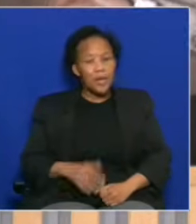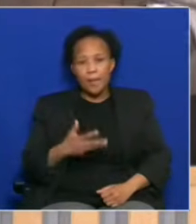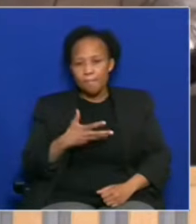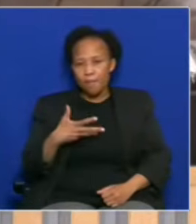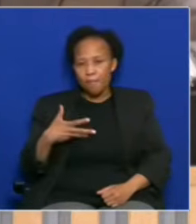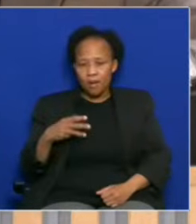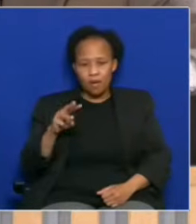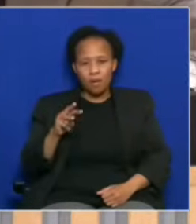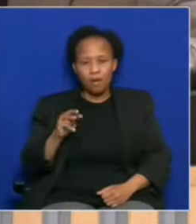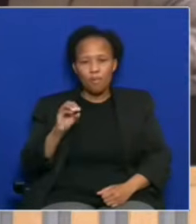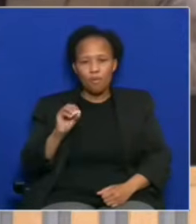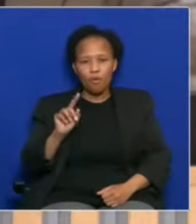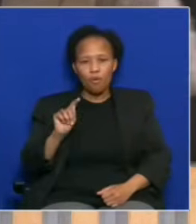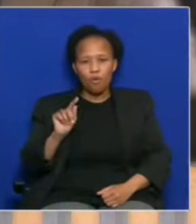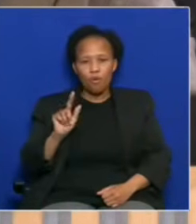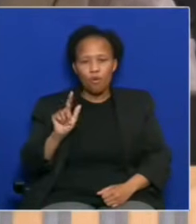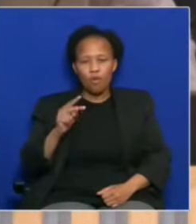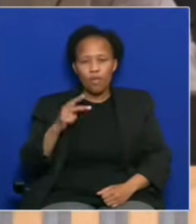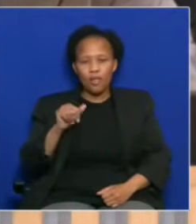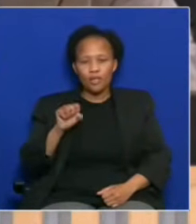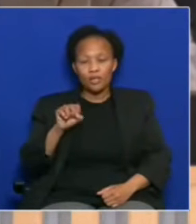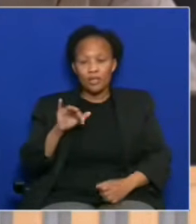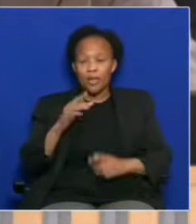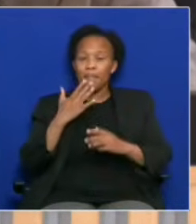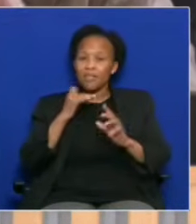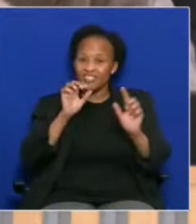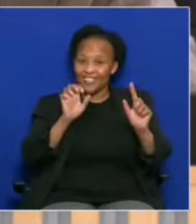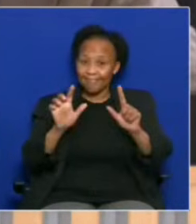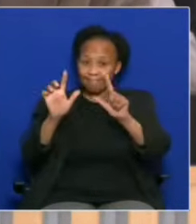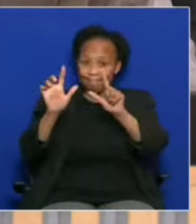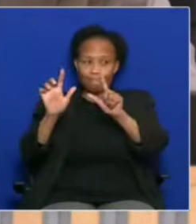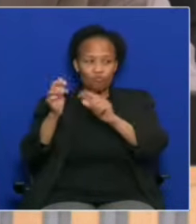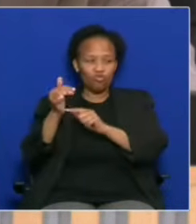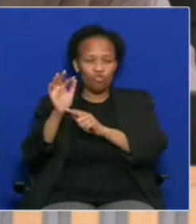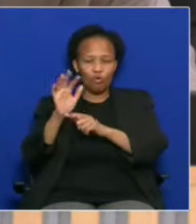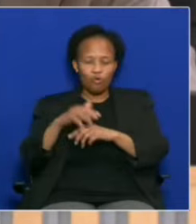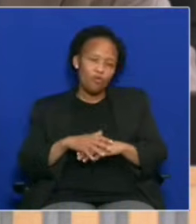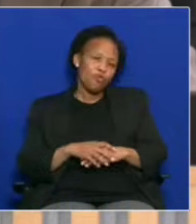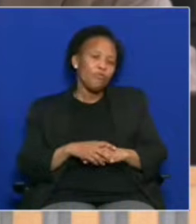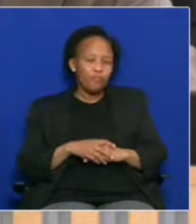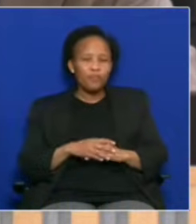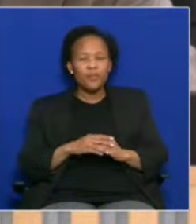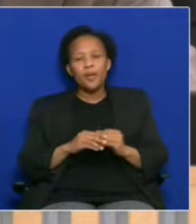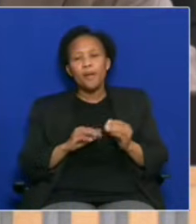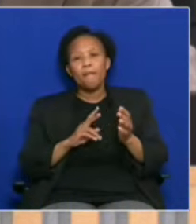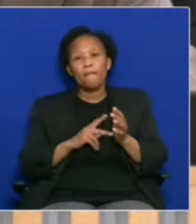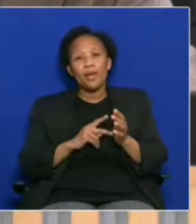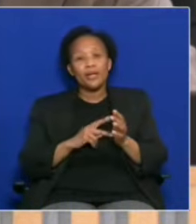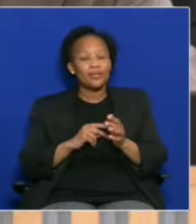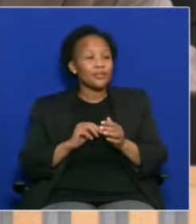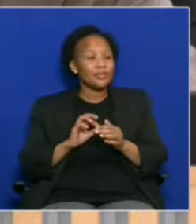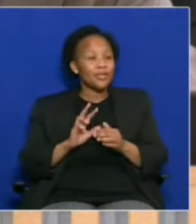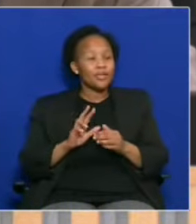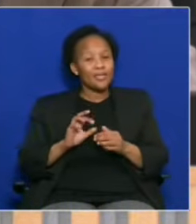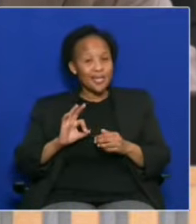Same bundle on 683. I think you've seen the document before.